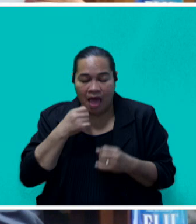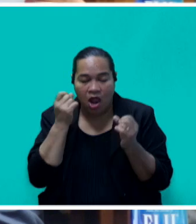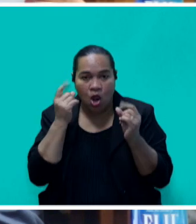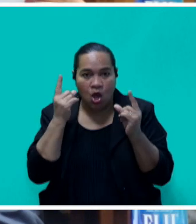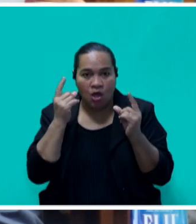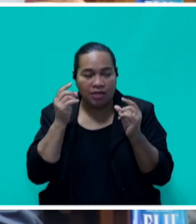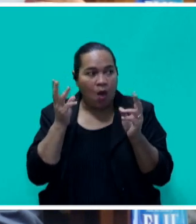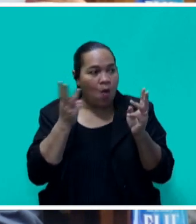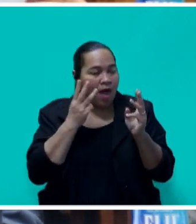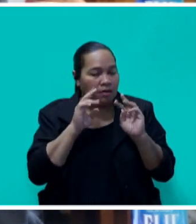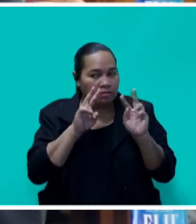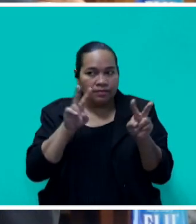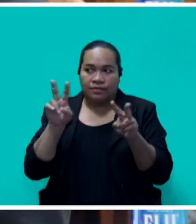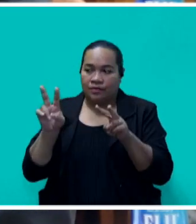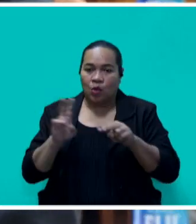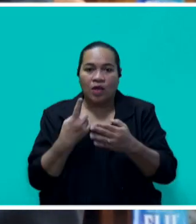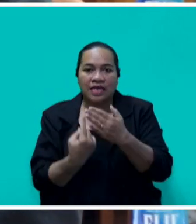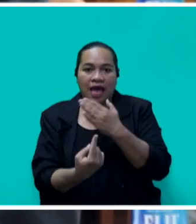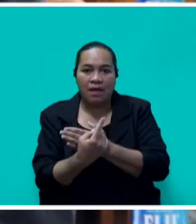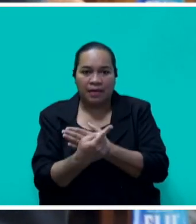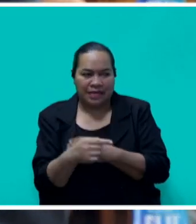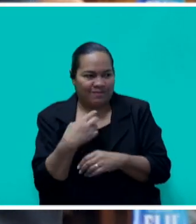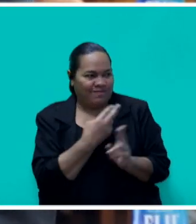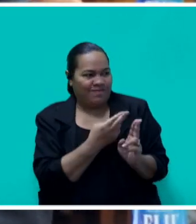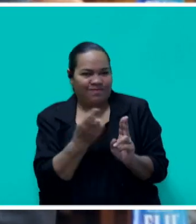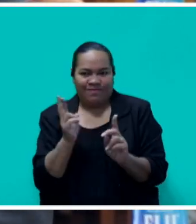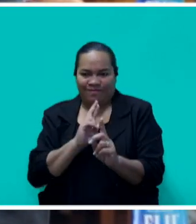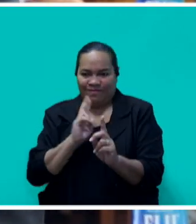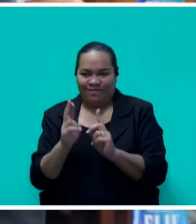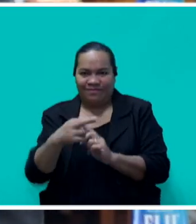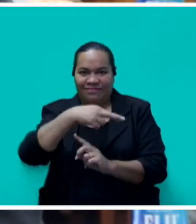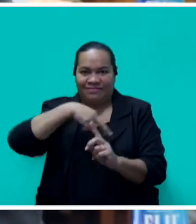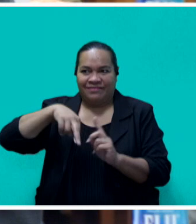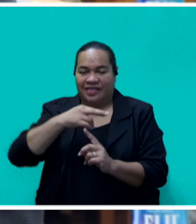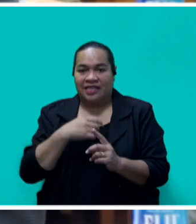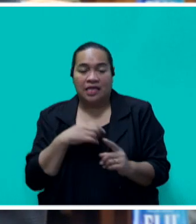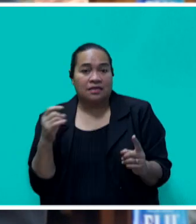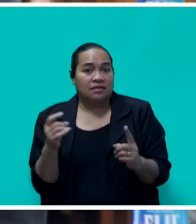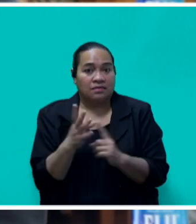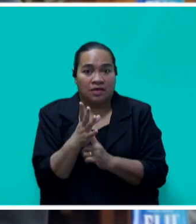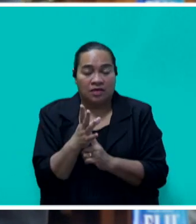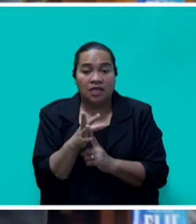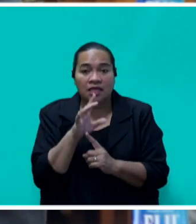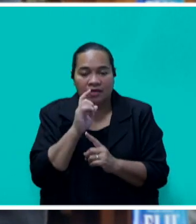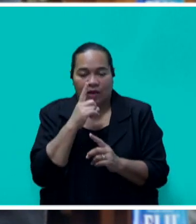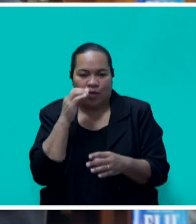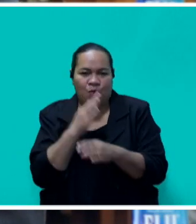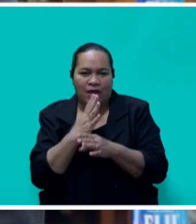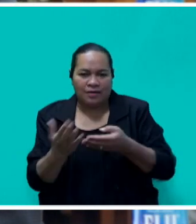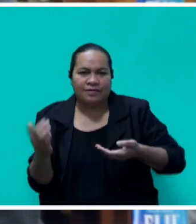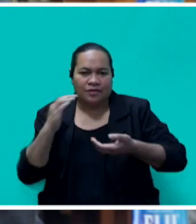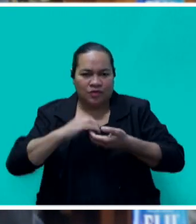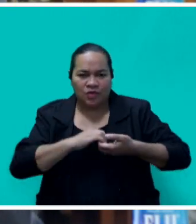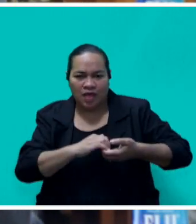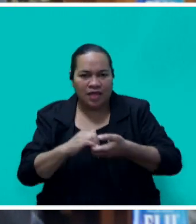aware to what's happening around us, and most particularly, if we can work together with the